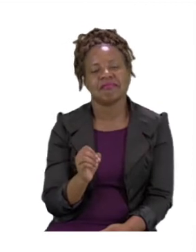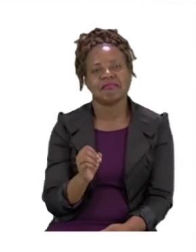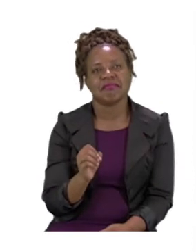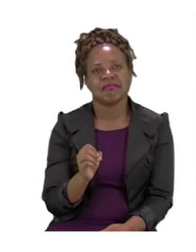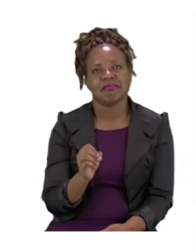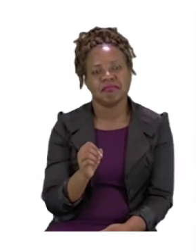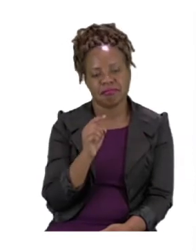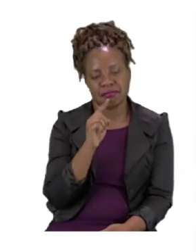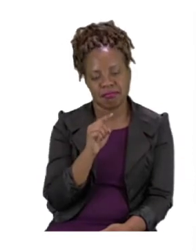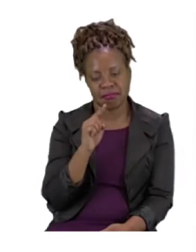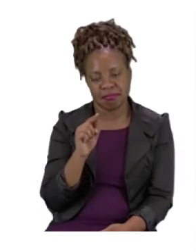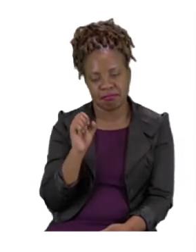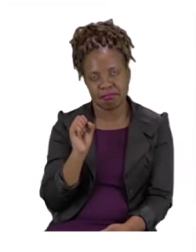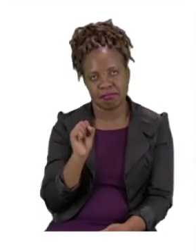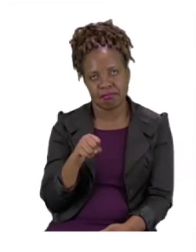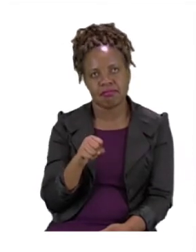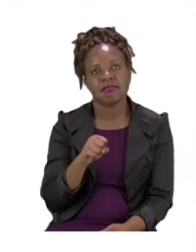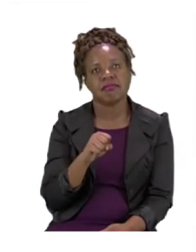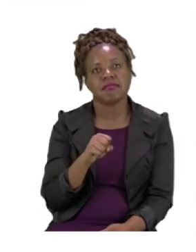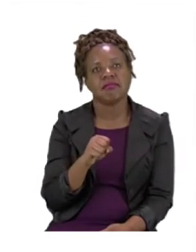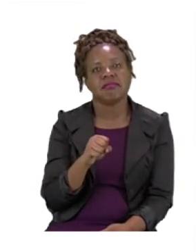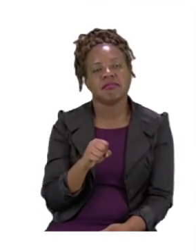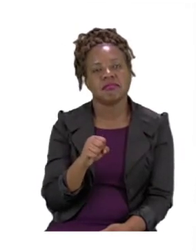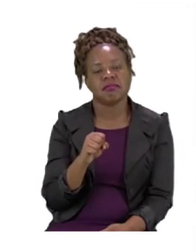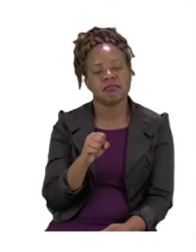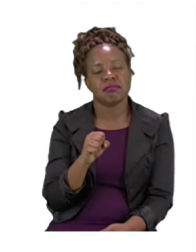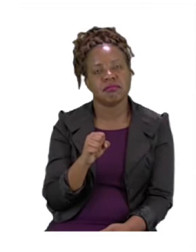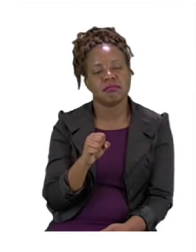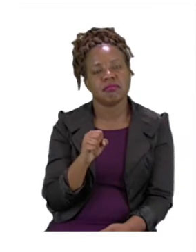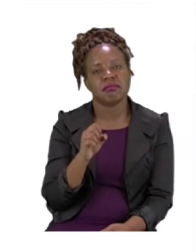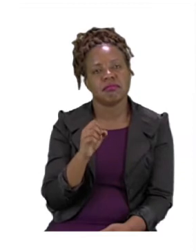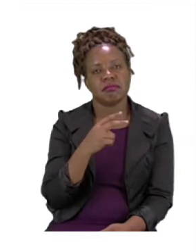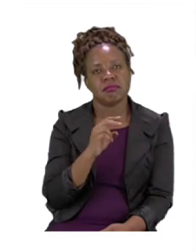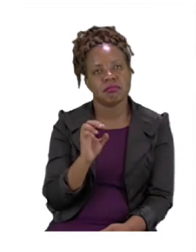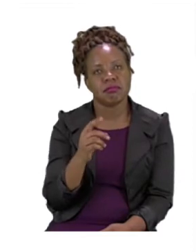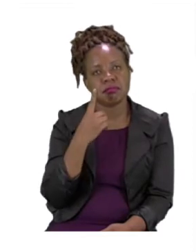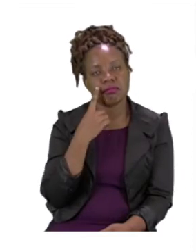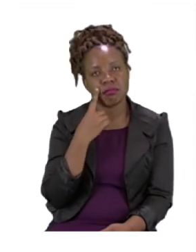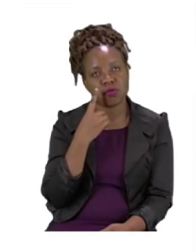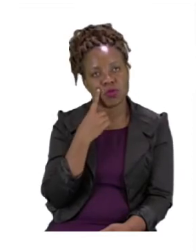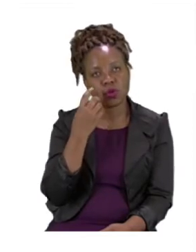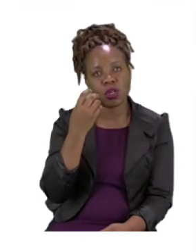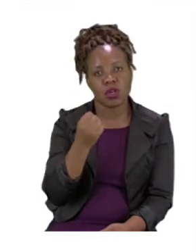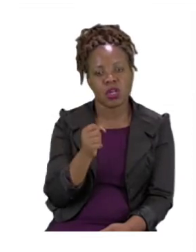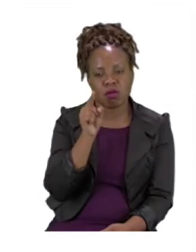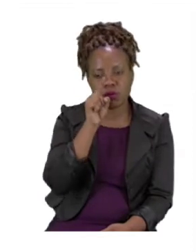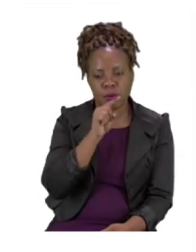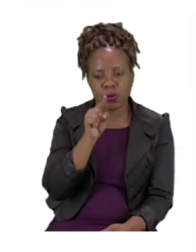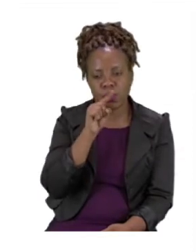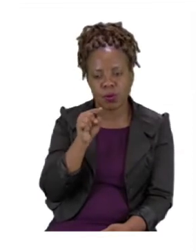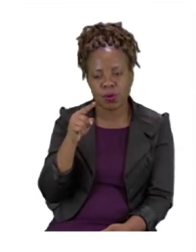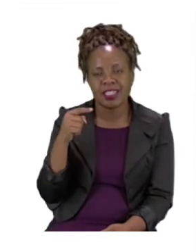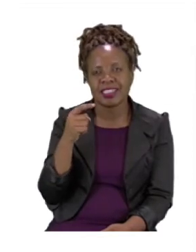20. Now, as you can see, there are 2 white dots, and those white dots